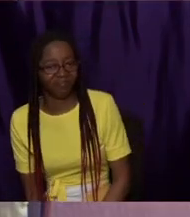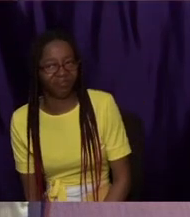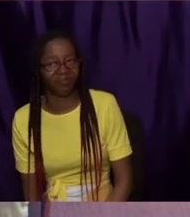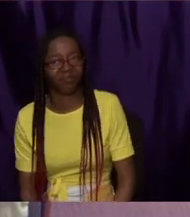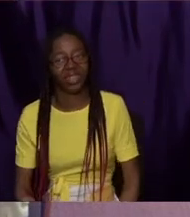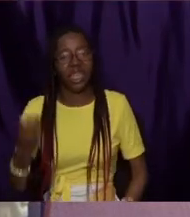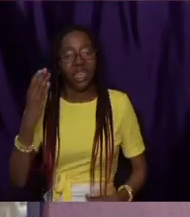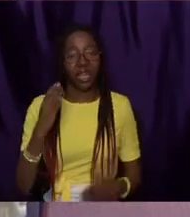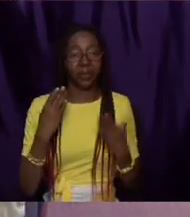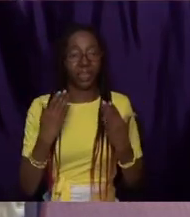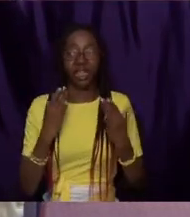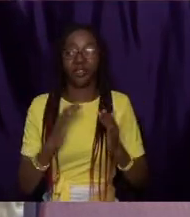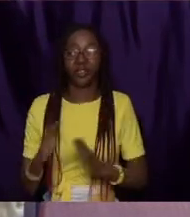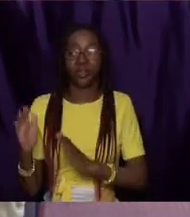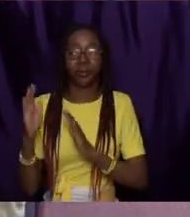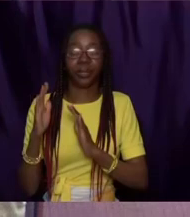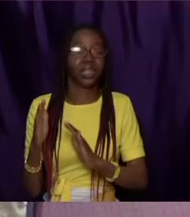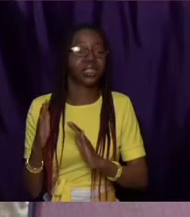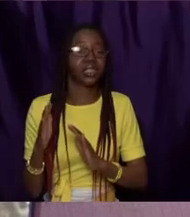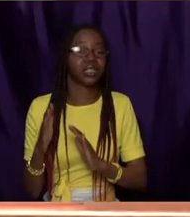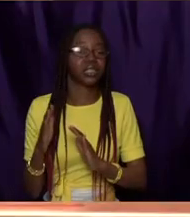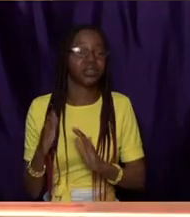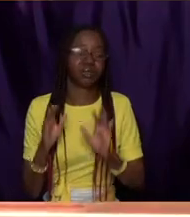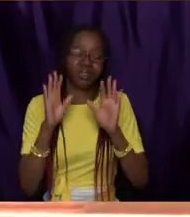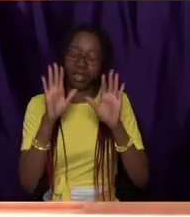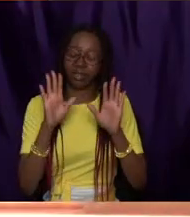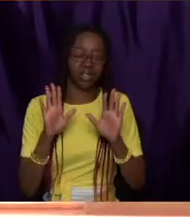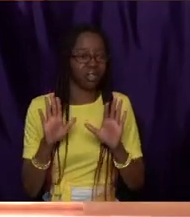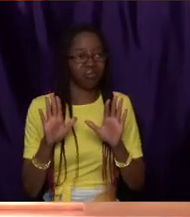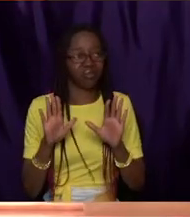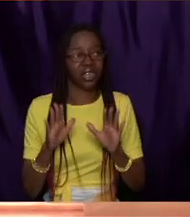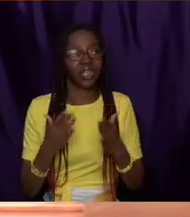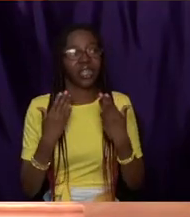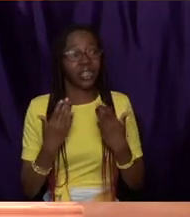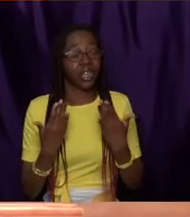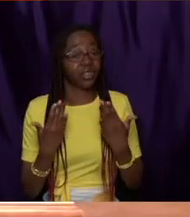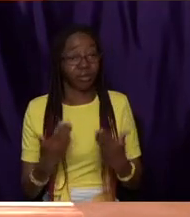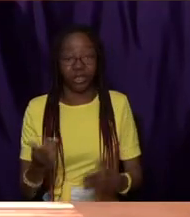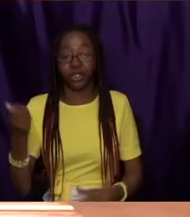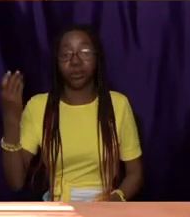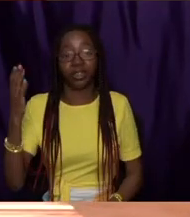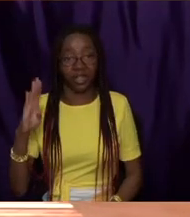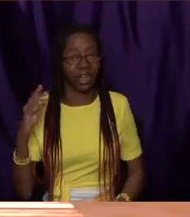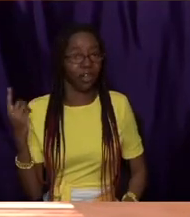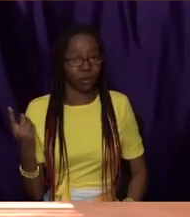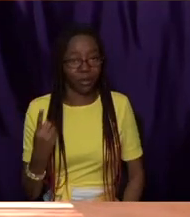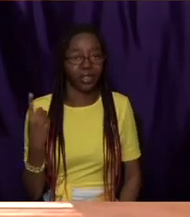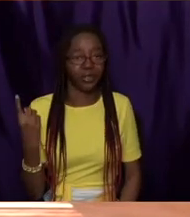God, we thank you for your presence. We thank you for being excellent. We thank you that you are God all by